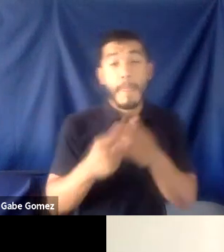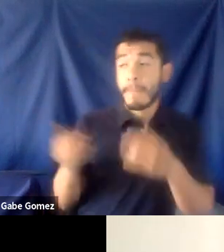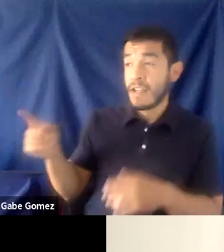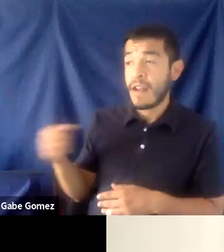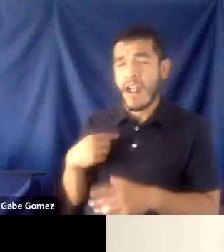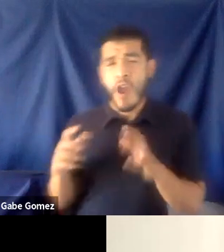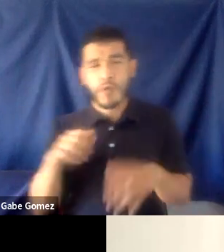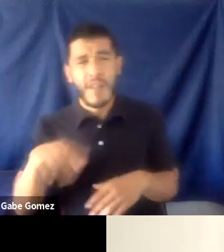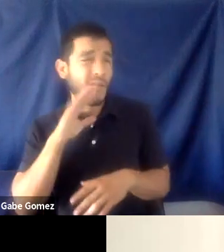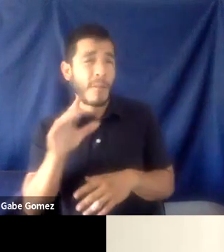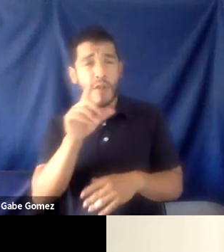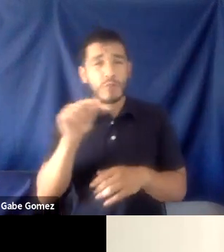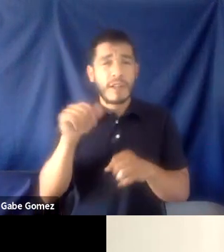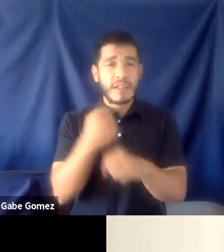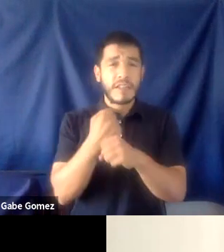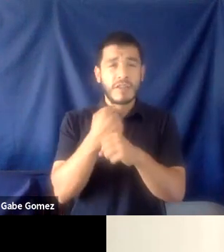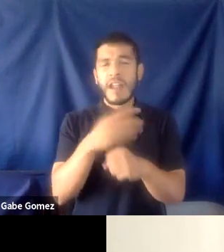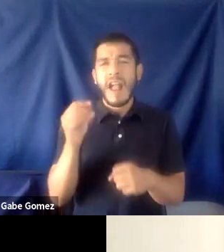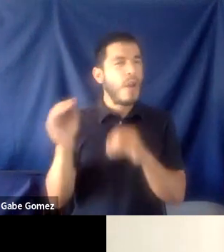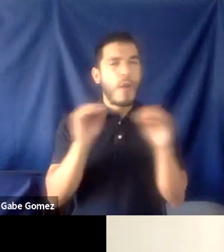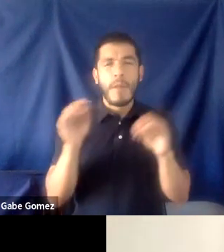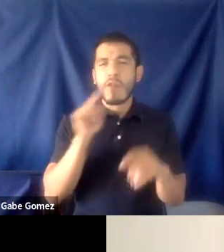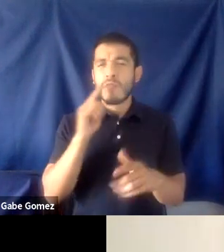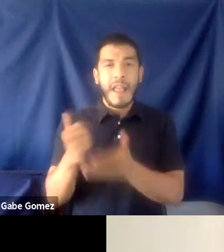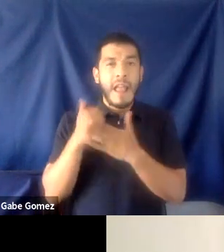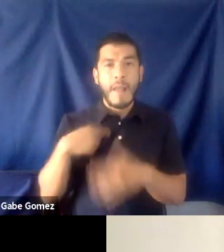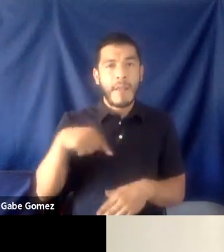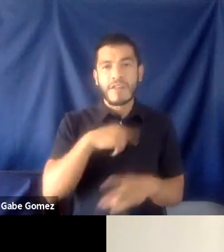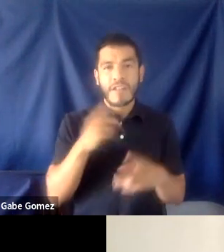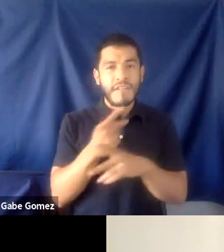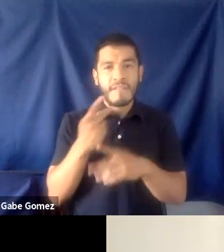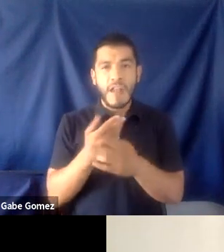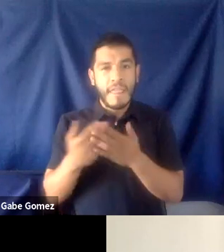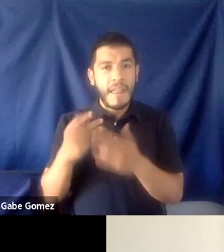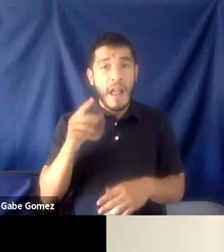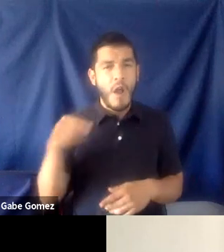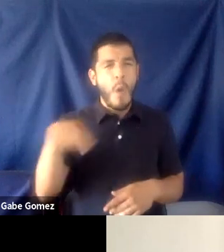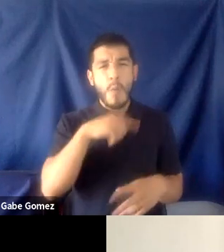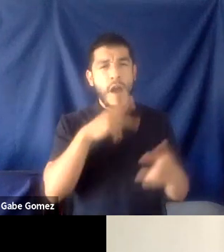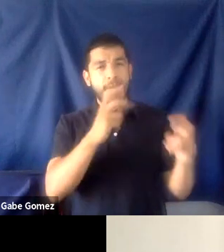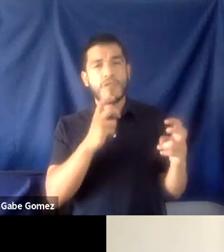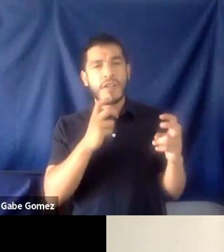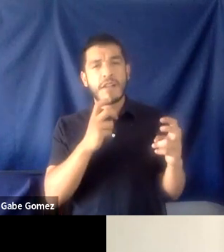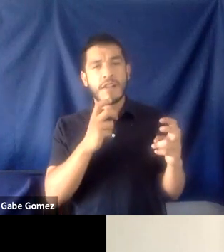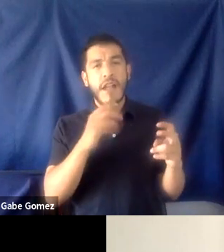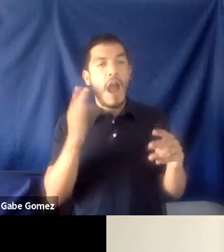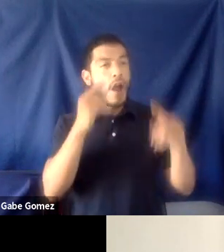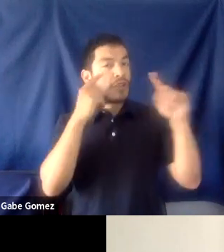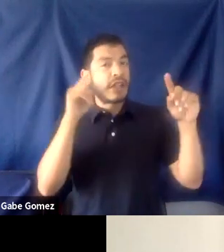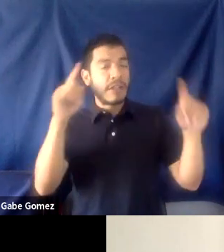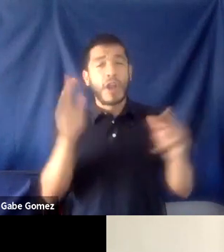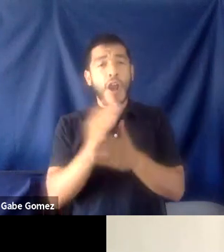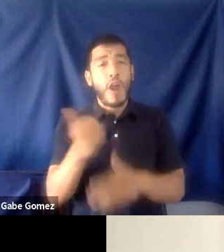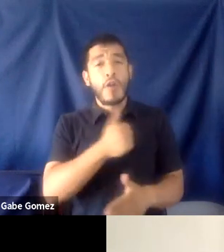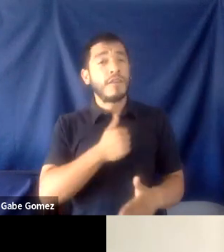doing this for about 20 years and nobody really helped us figure things out. We achieved a certain amount of success and figured things